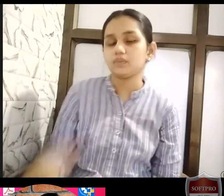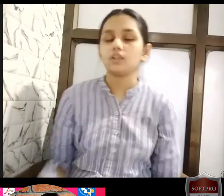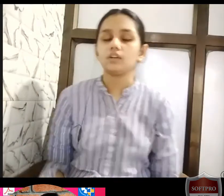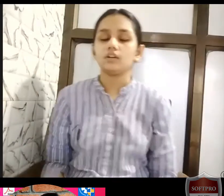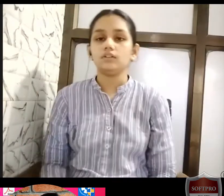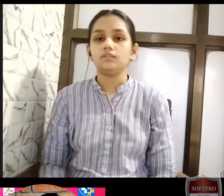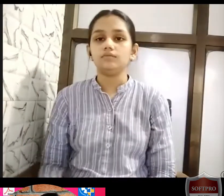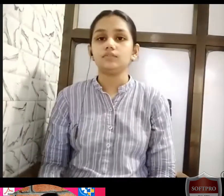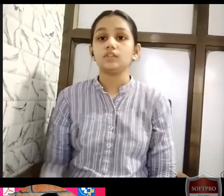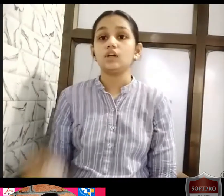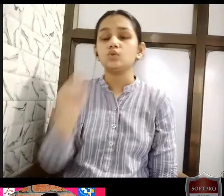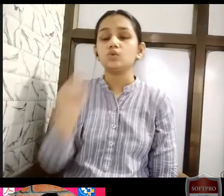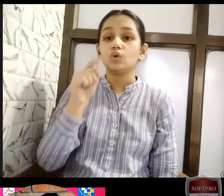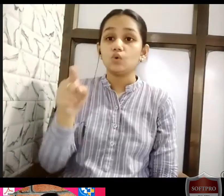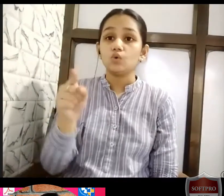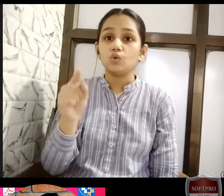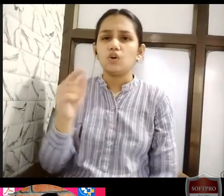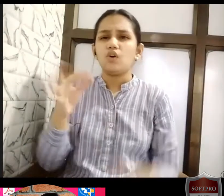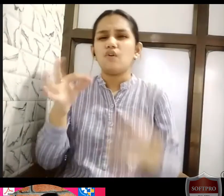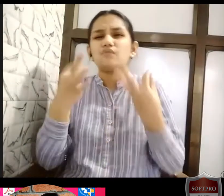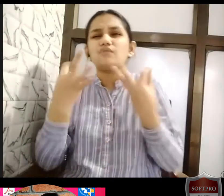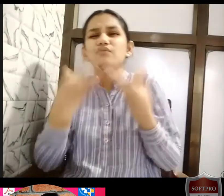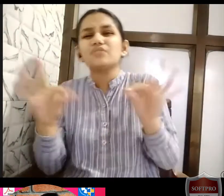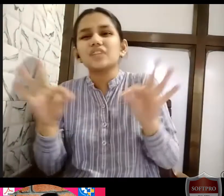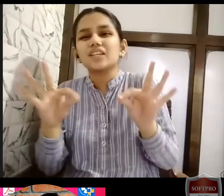So please use the free version.